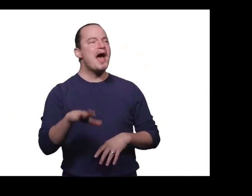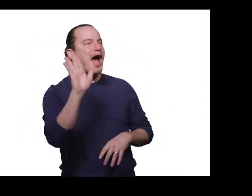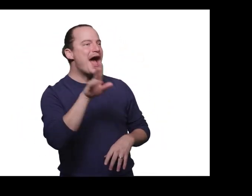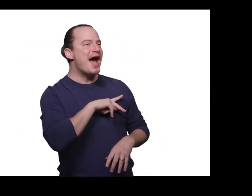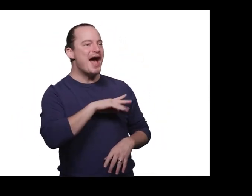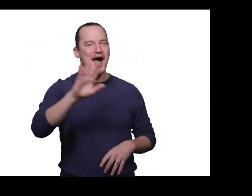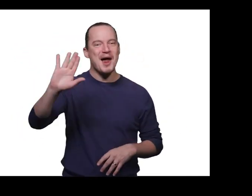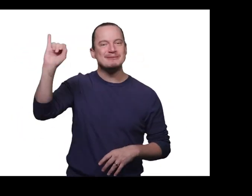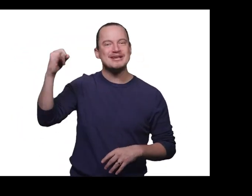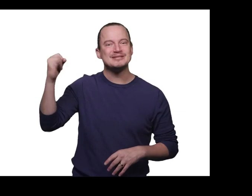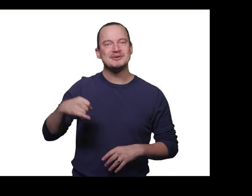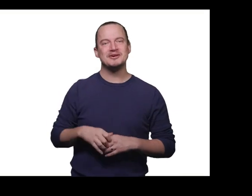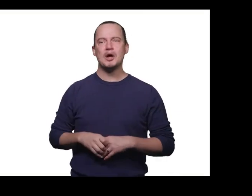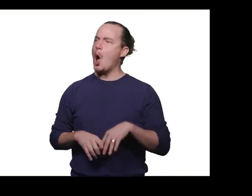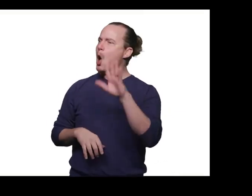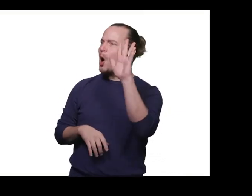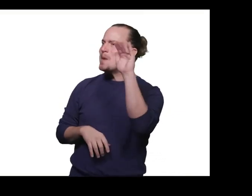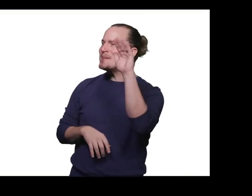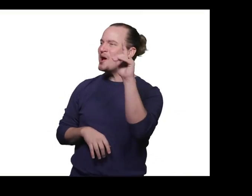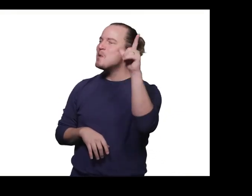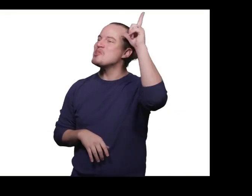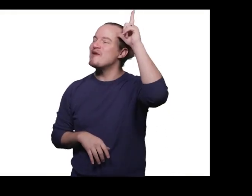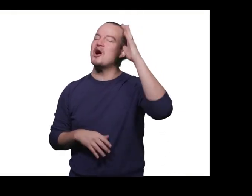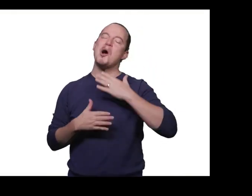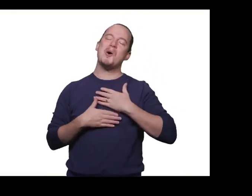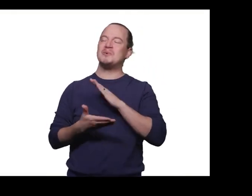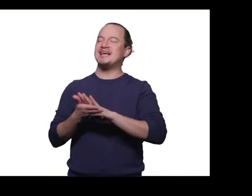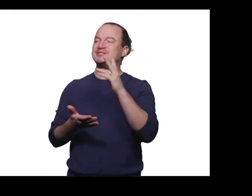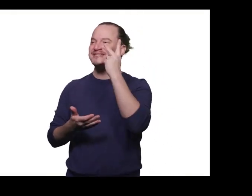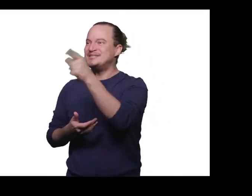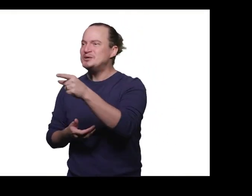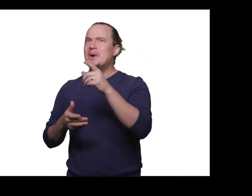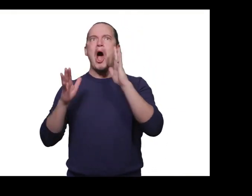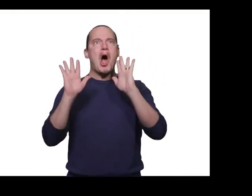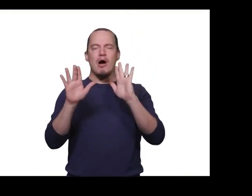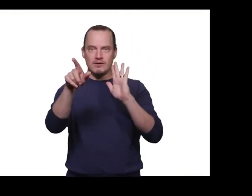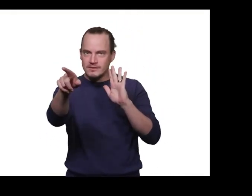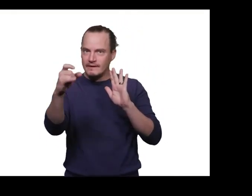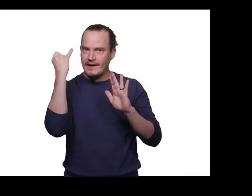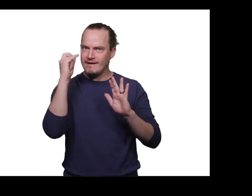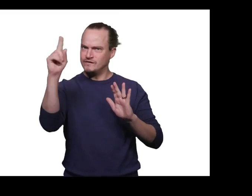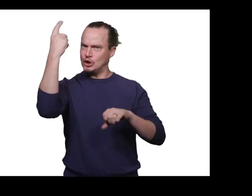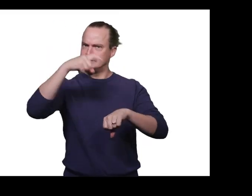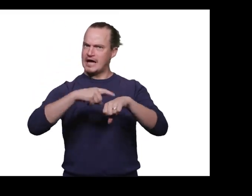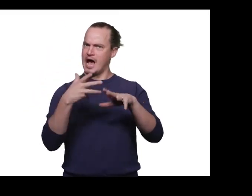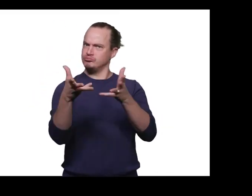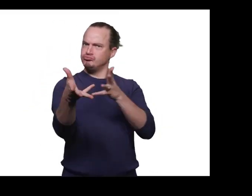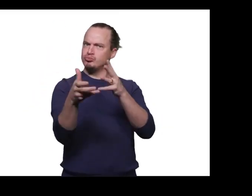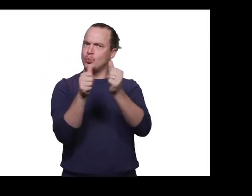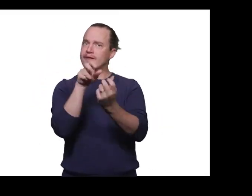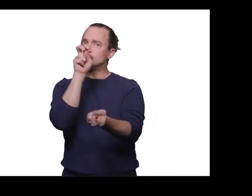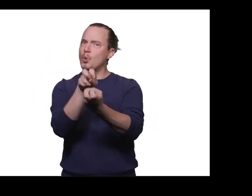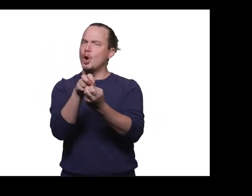Hey, Penny. Hey, Jasper. Oh, hi Laura. So nice to see you. Just in case this is your first time